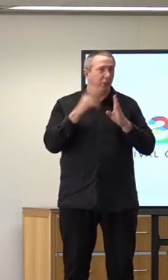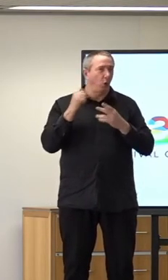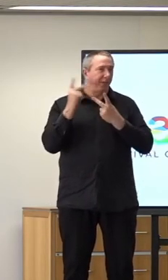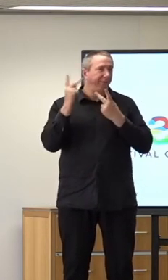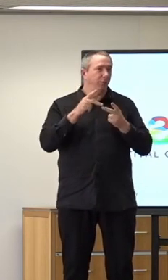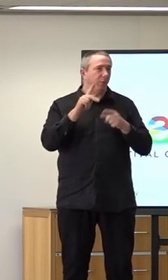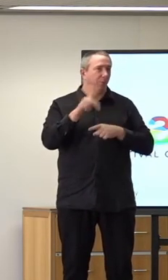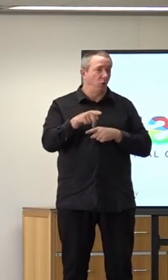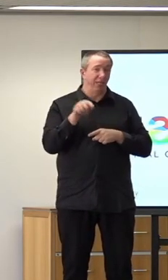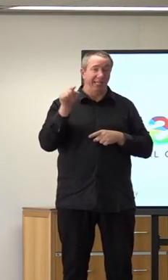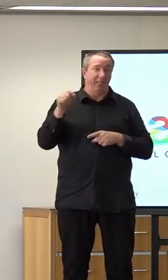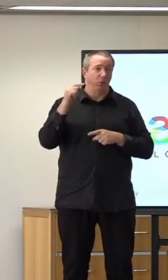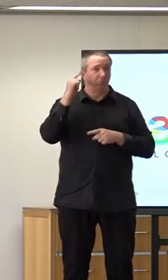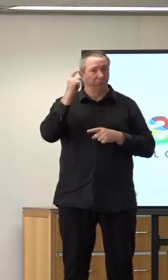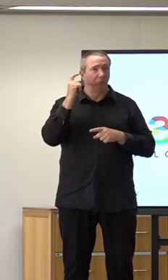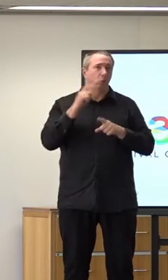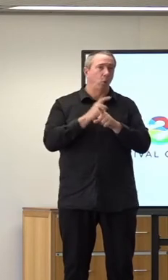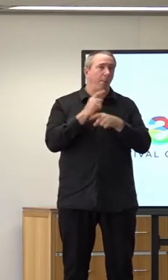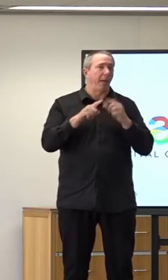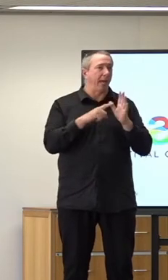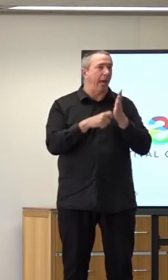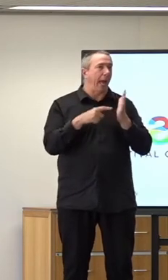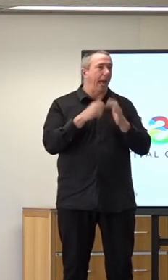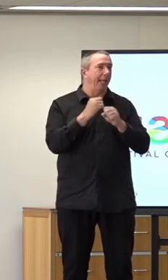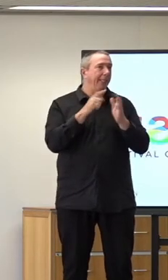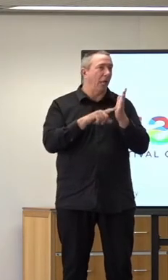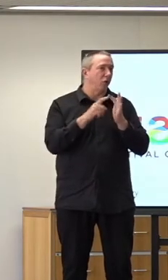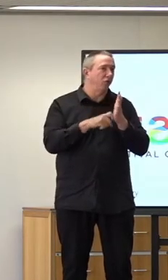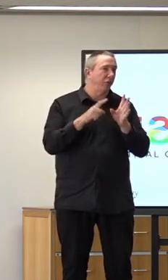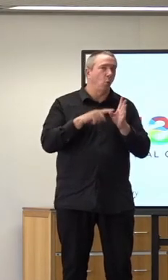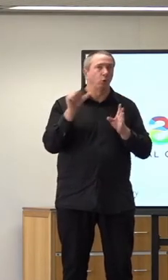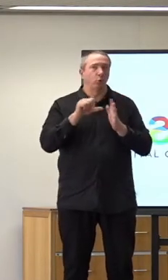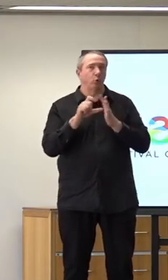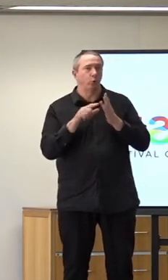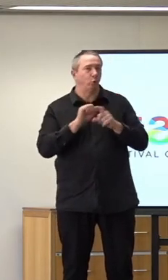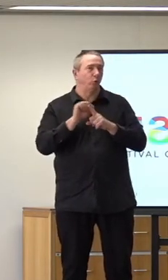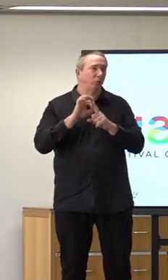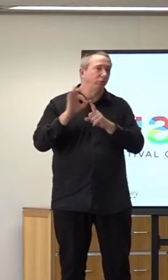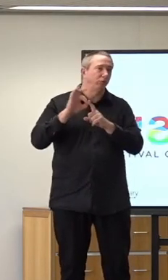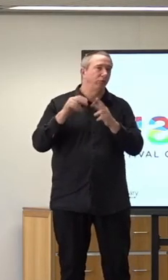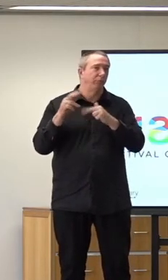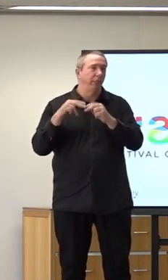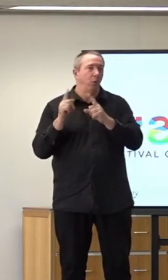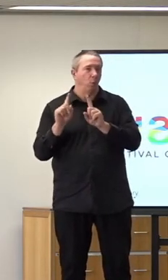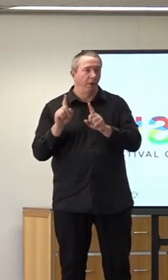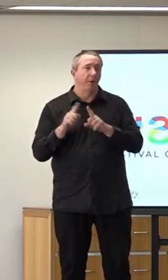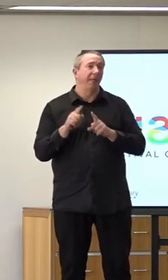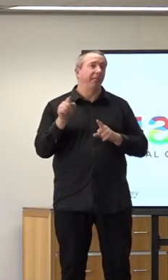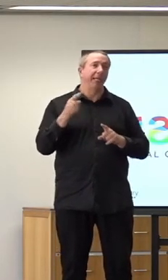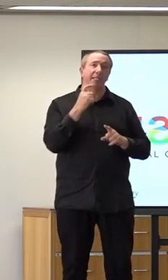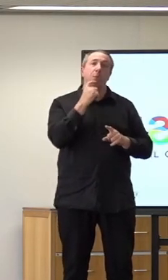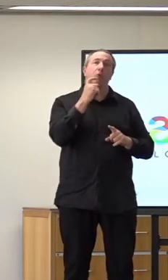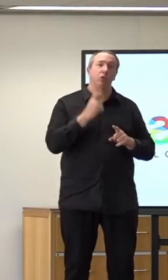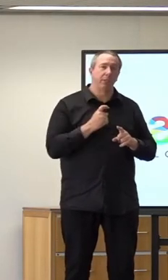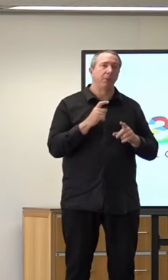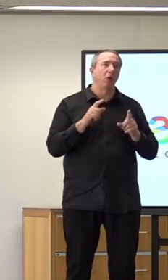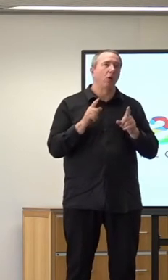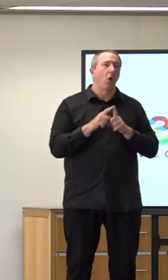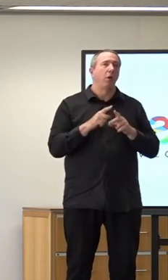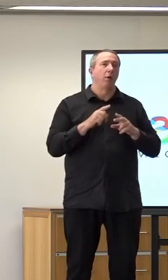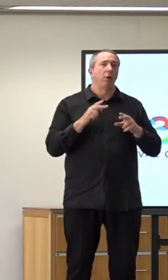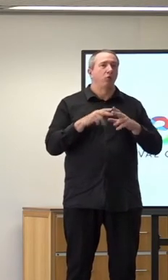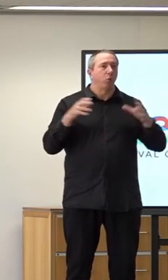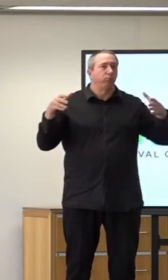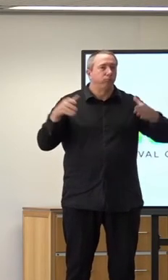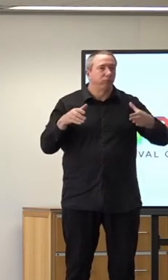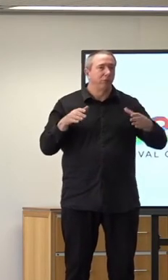and had some thoughts on, you know, the art gallery and what should be done. But, you know, she talks about museums being choruses rather than solos, but that's just